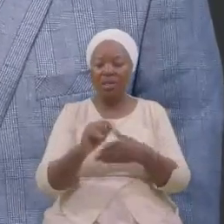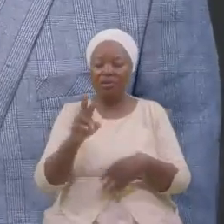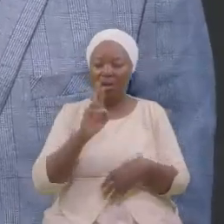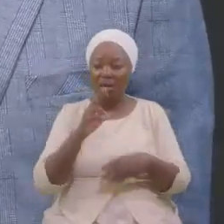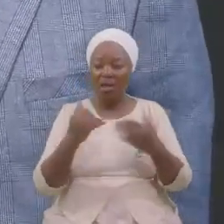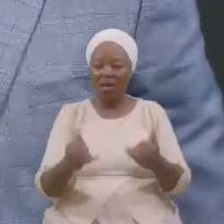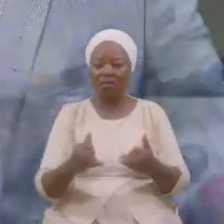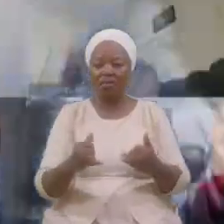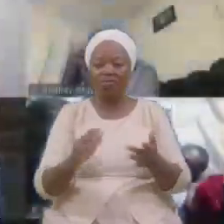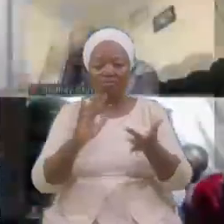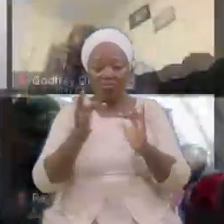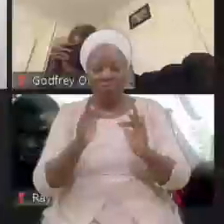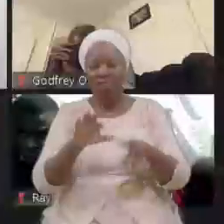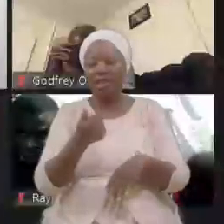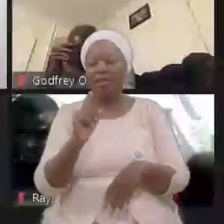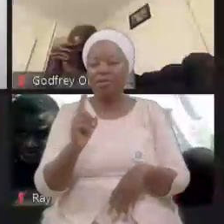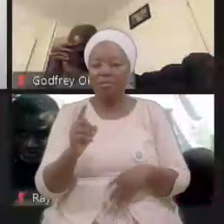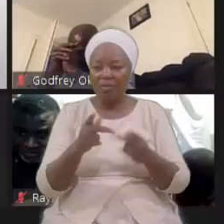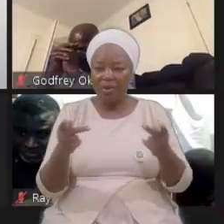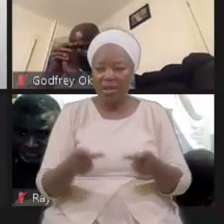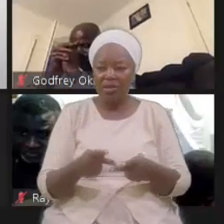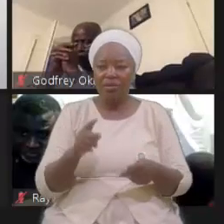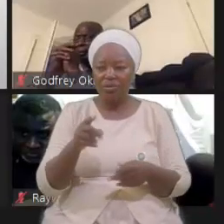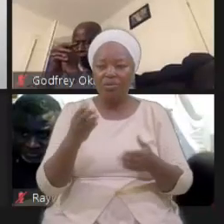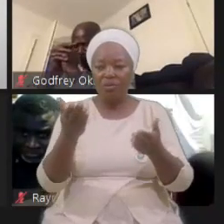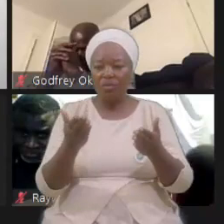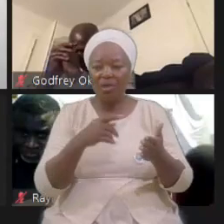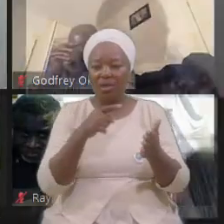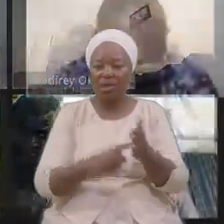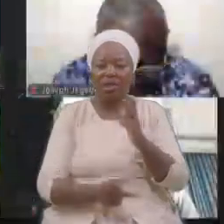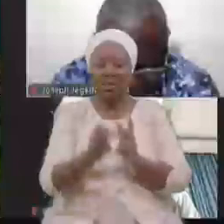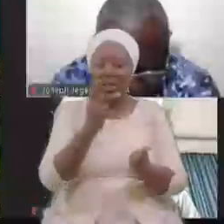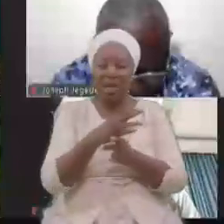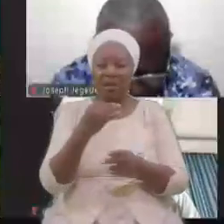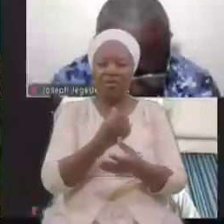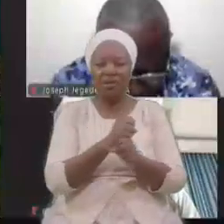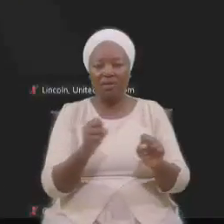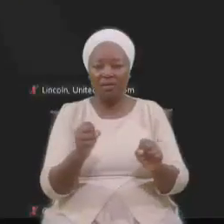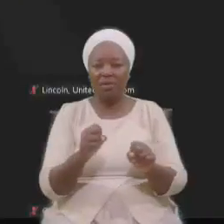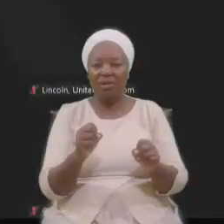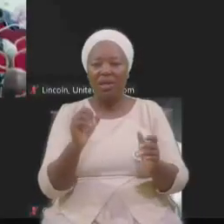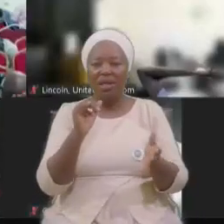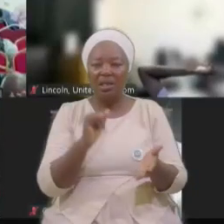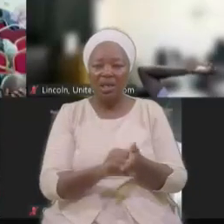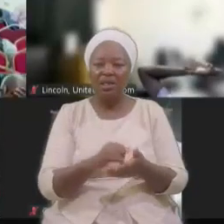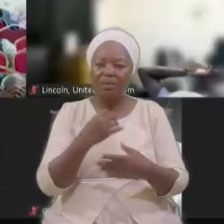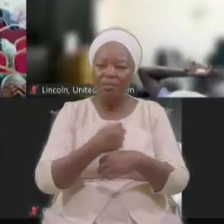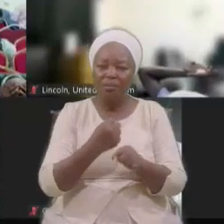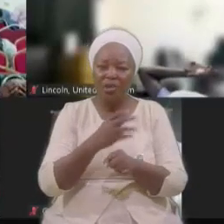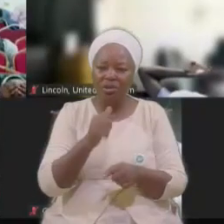online, anywhere, you want to have this kind of salvation that makes you